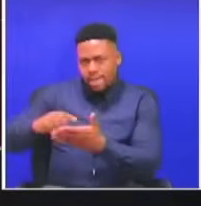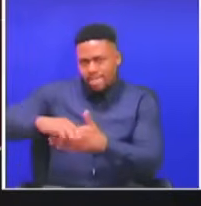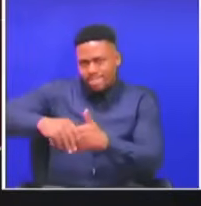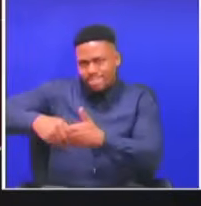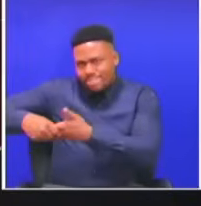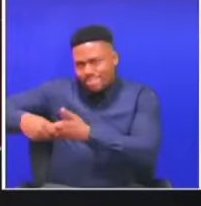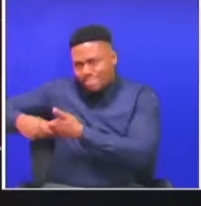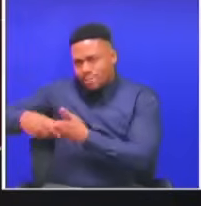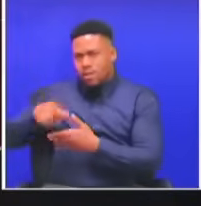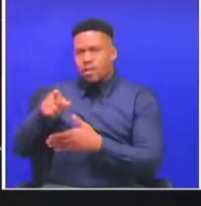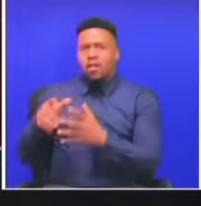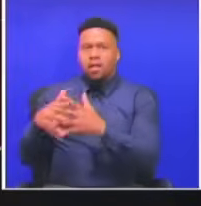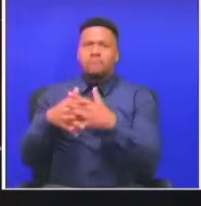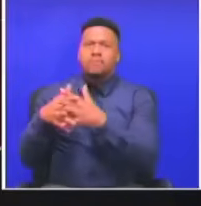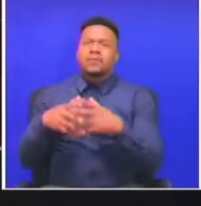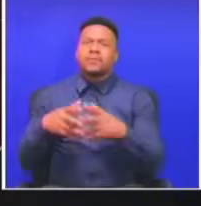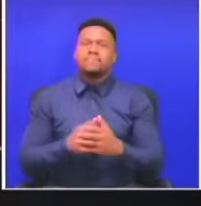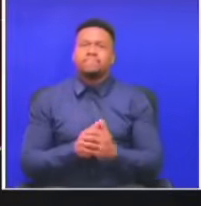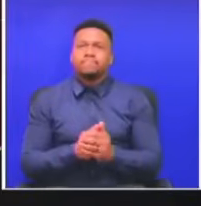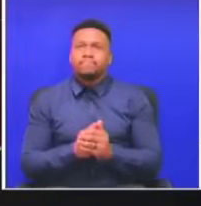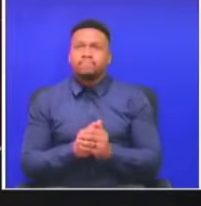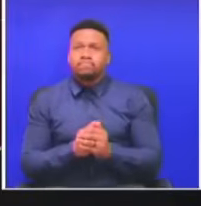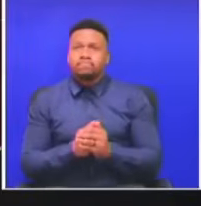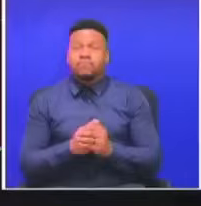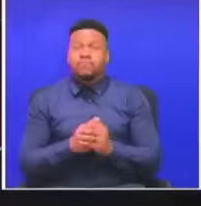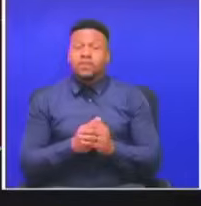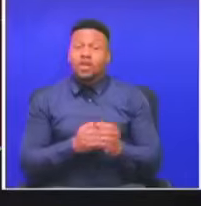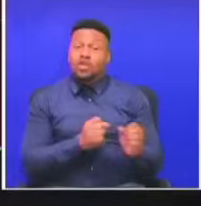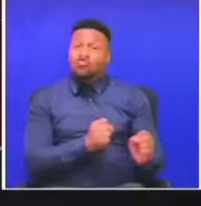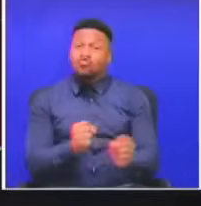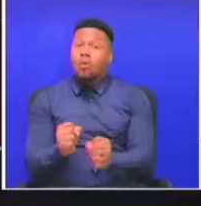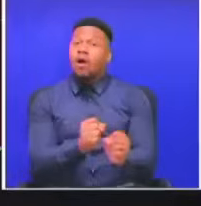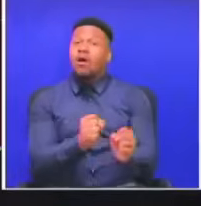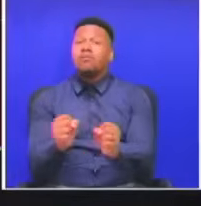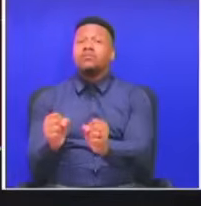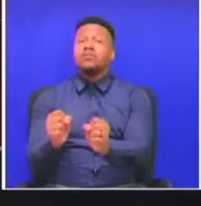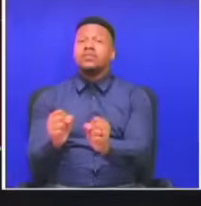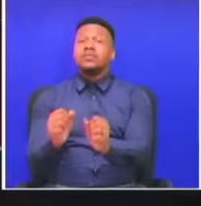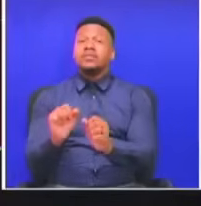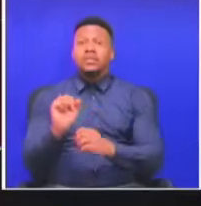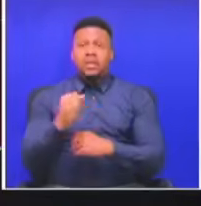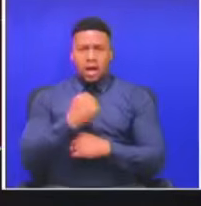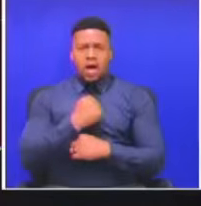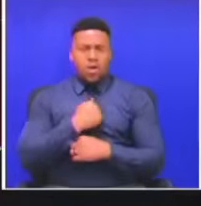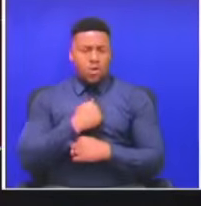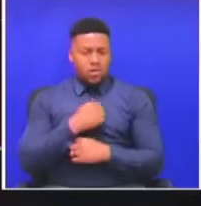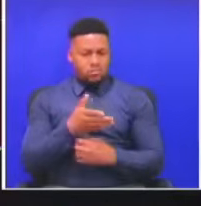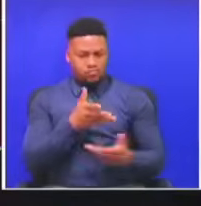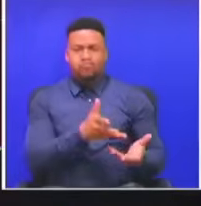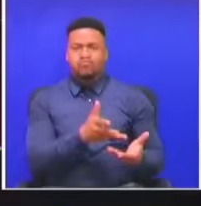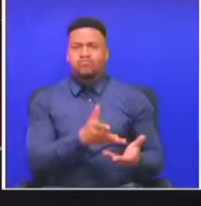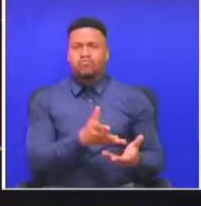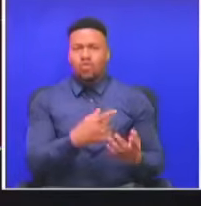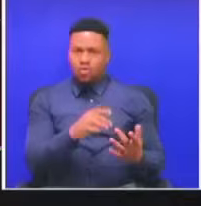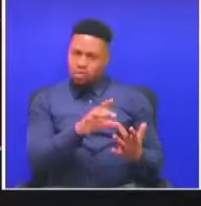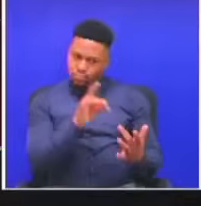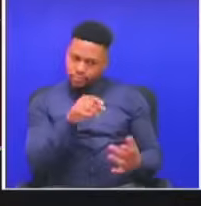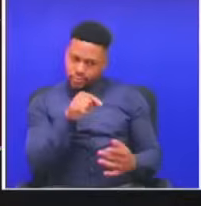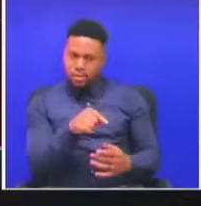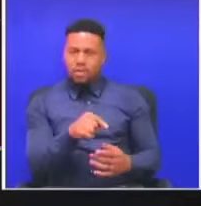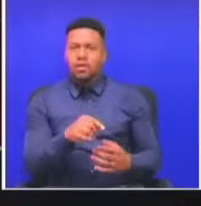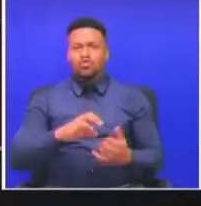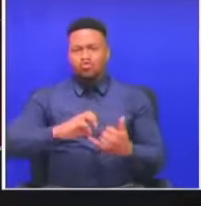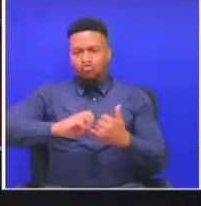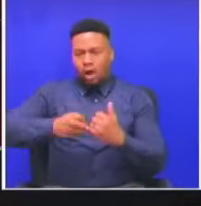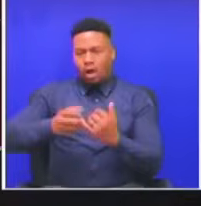say that it is a strategy that we have opted for, and a strategy of engagement, and